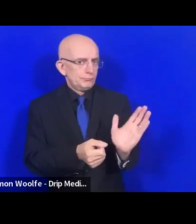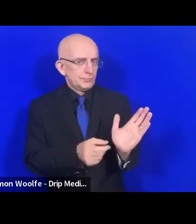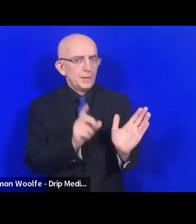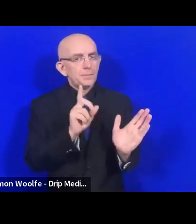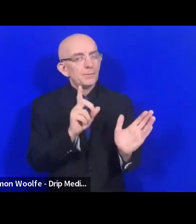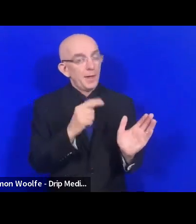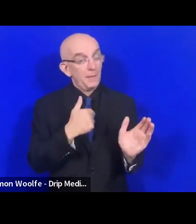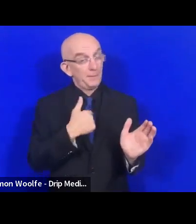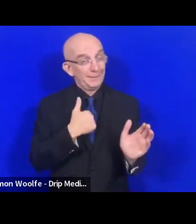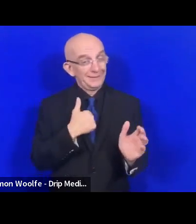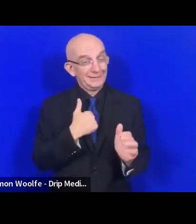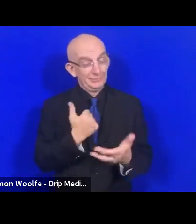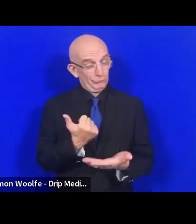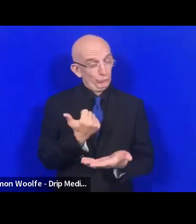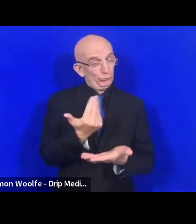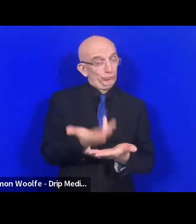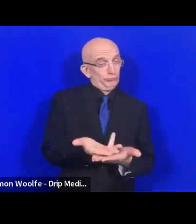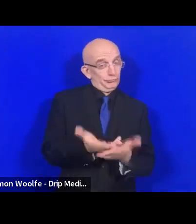with disabilities that